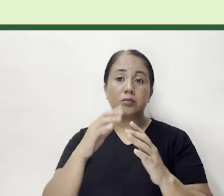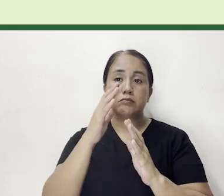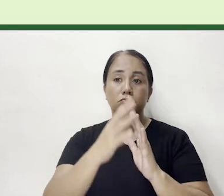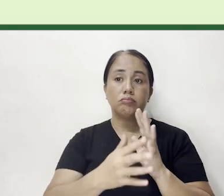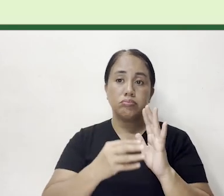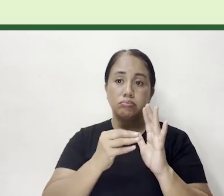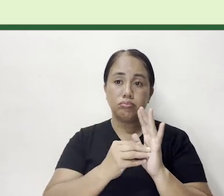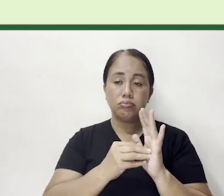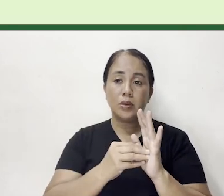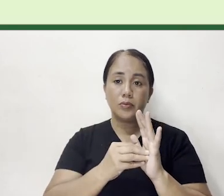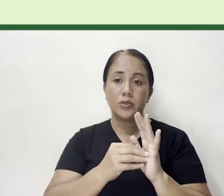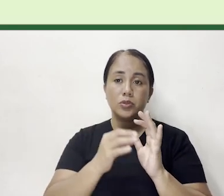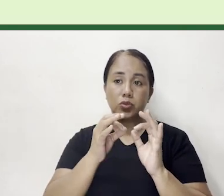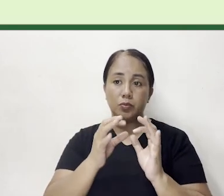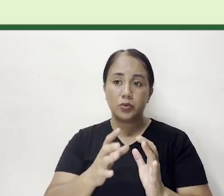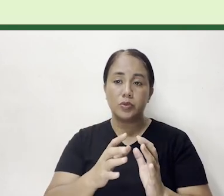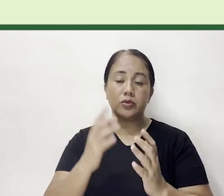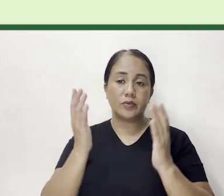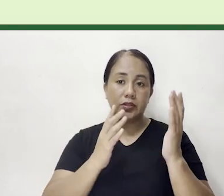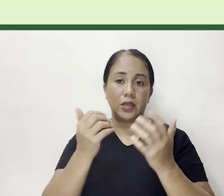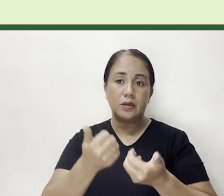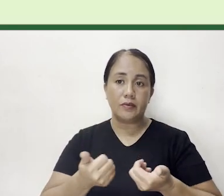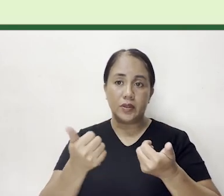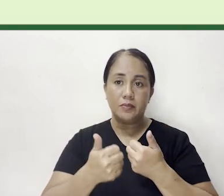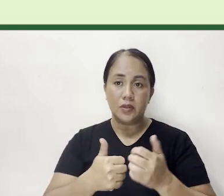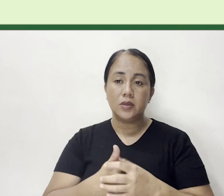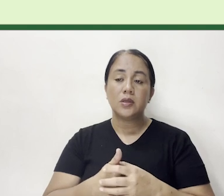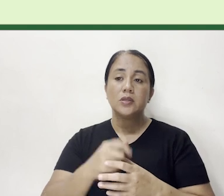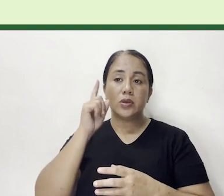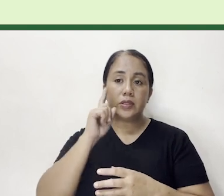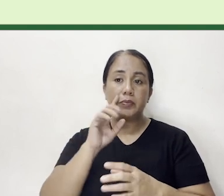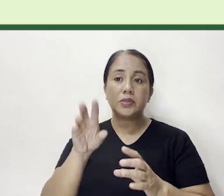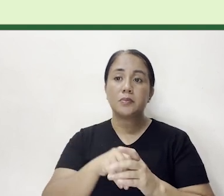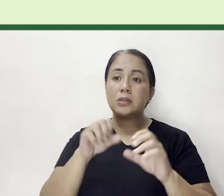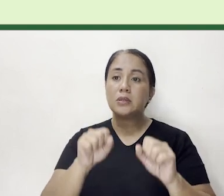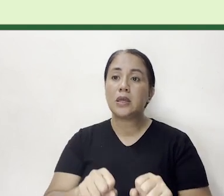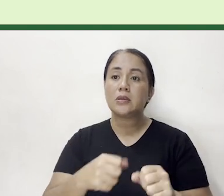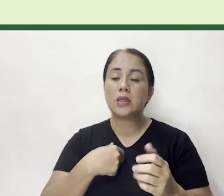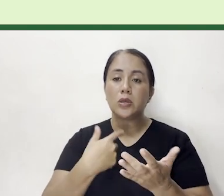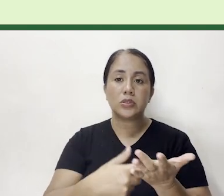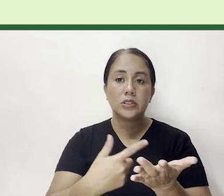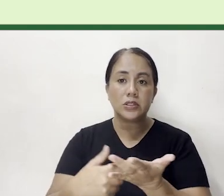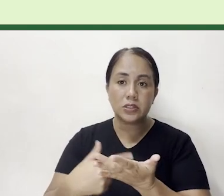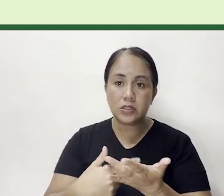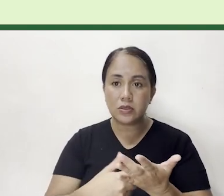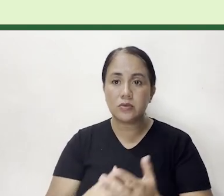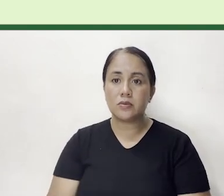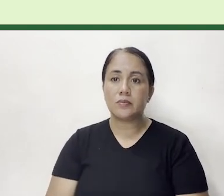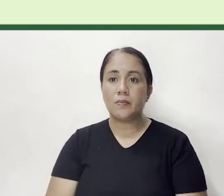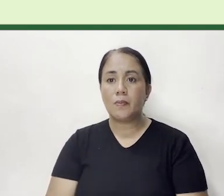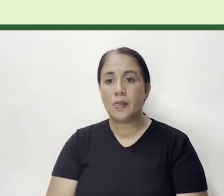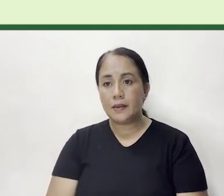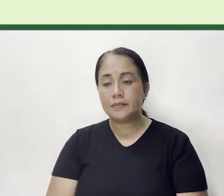During budget hearings, Filipino Sign Language interpreting services are available so deaf participants can take part